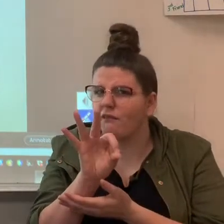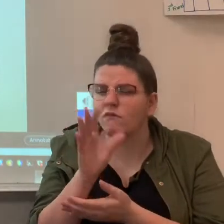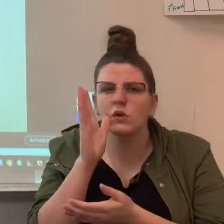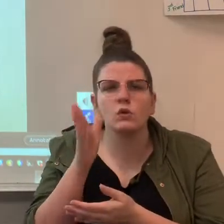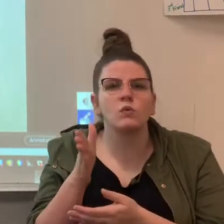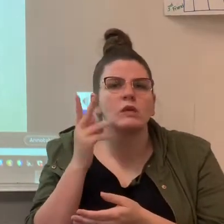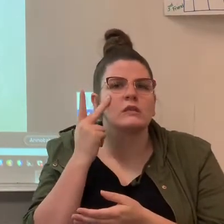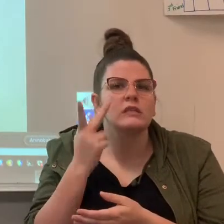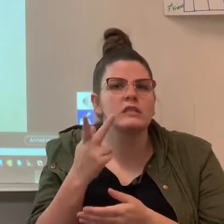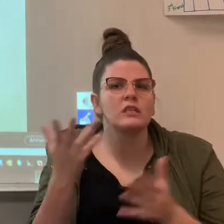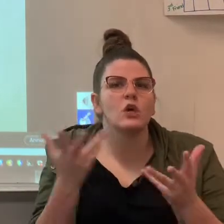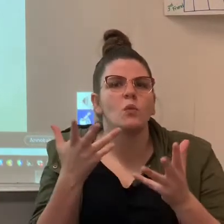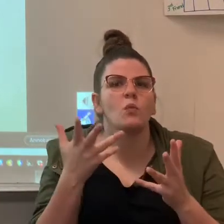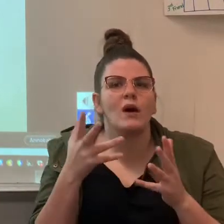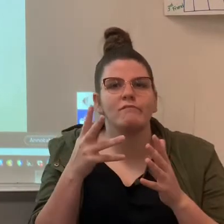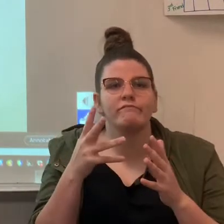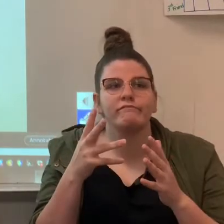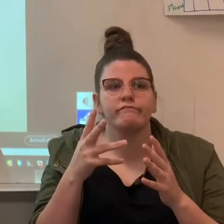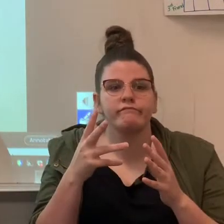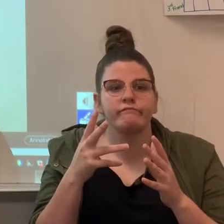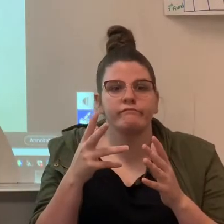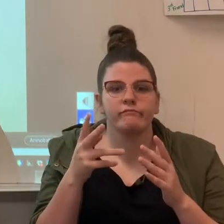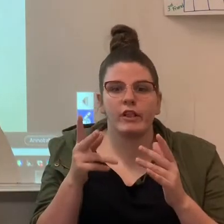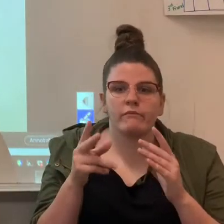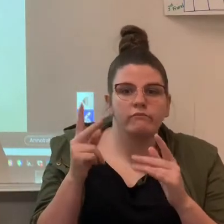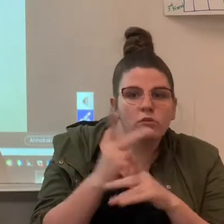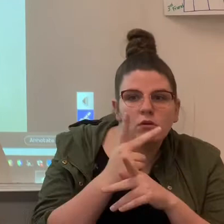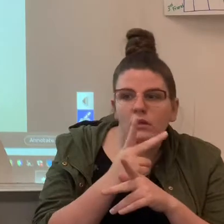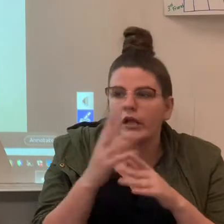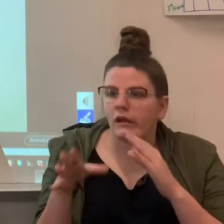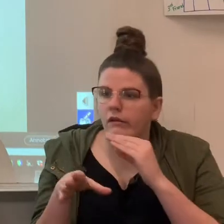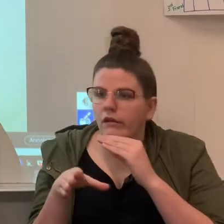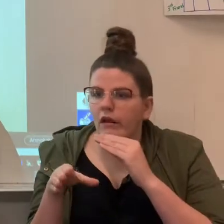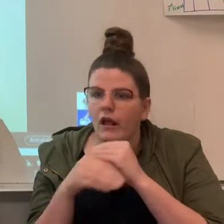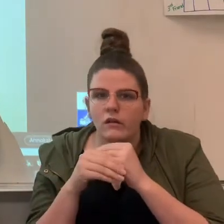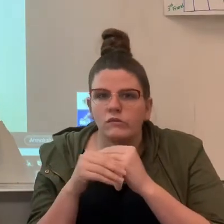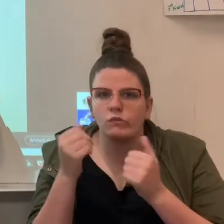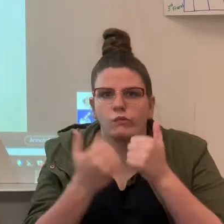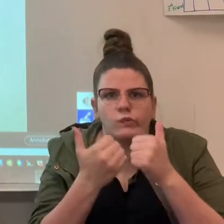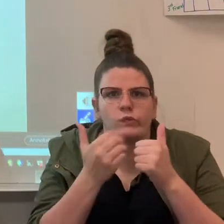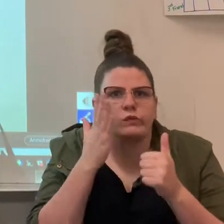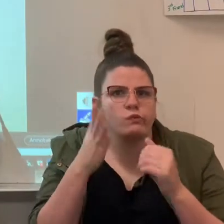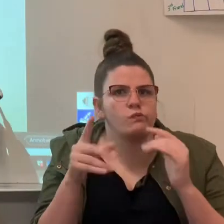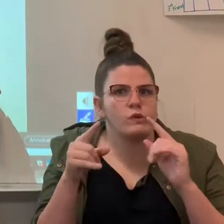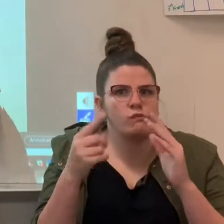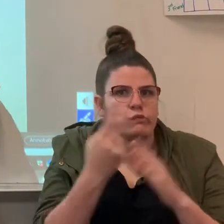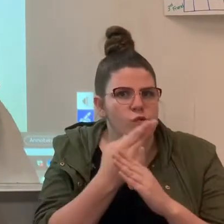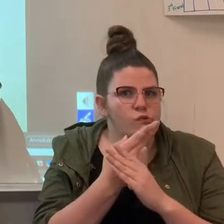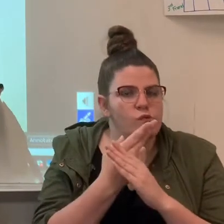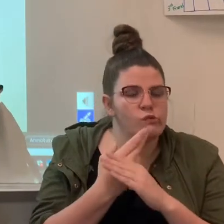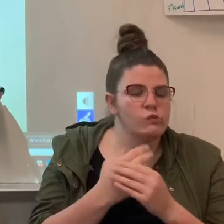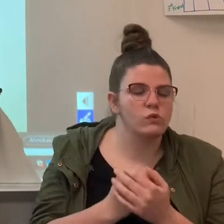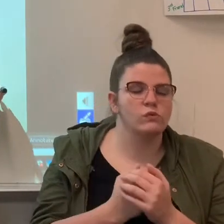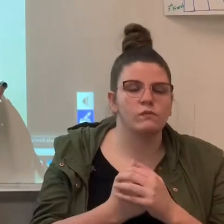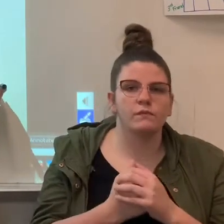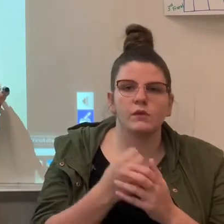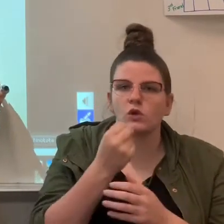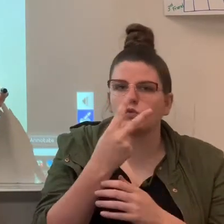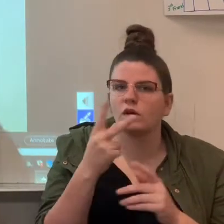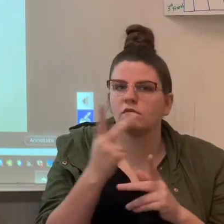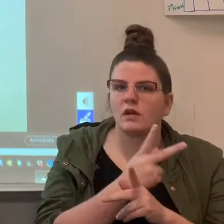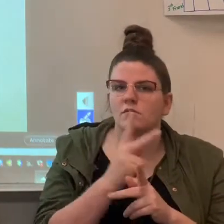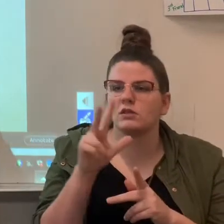what symbol you should be using. So all we do is we make this our whole number and we go across. 12 times 3 is